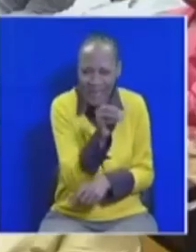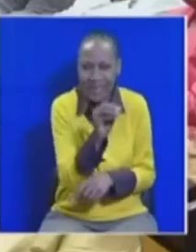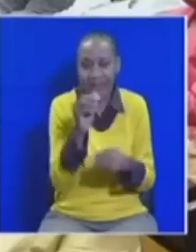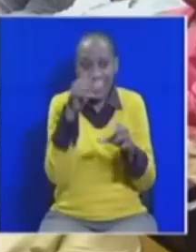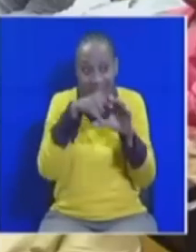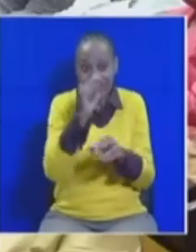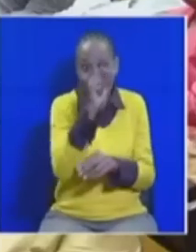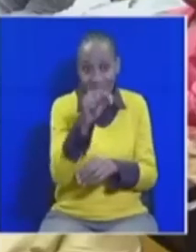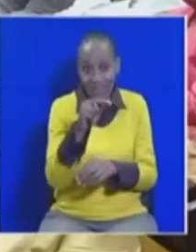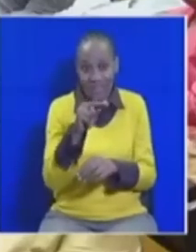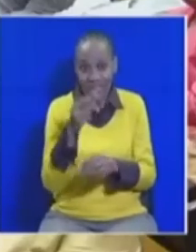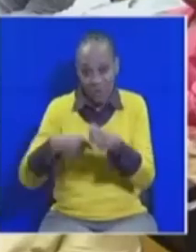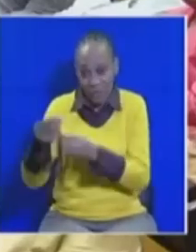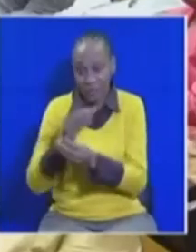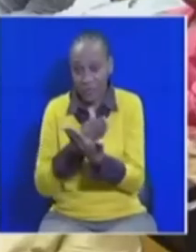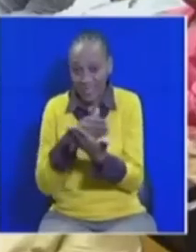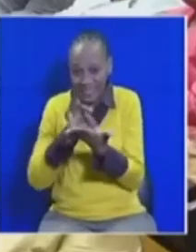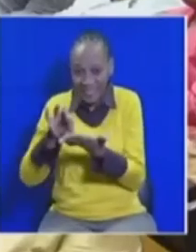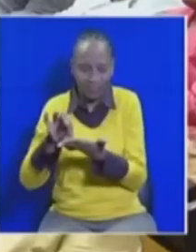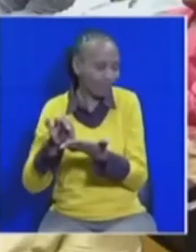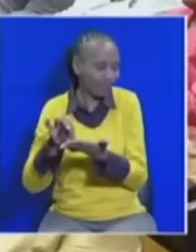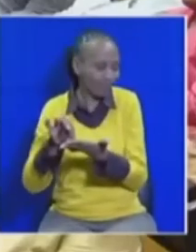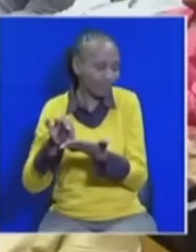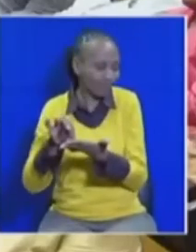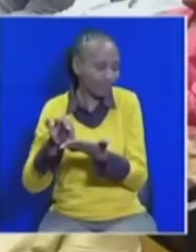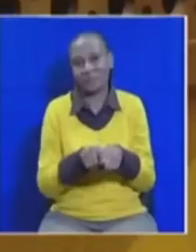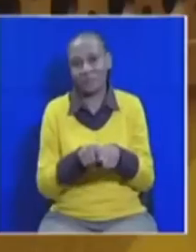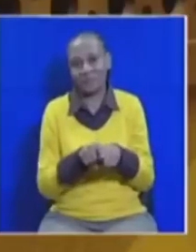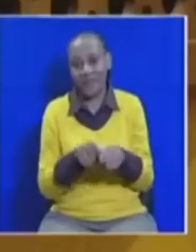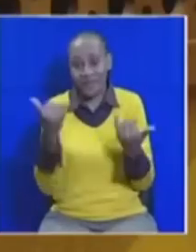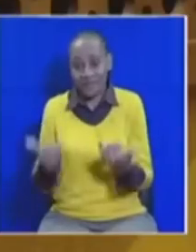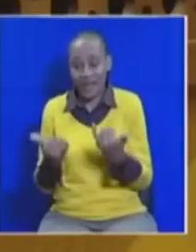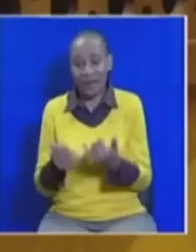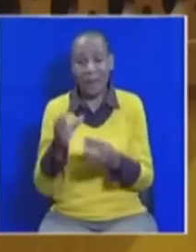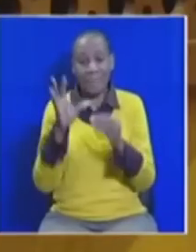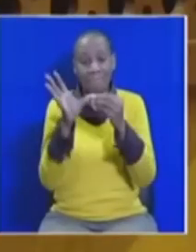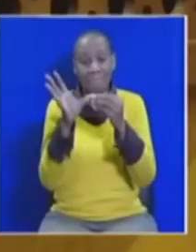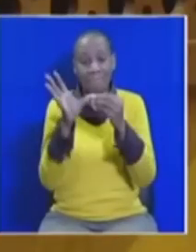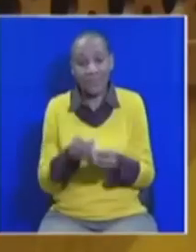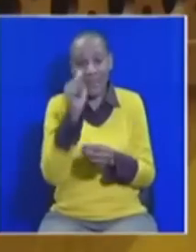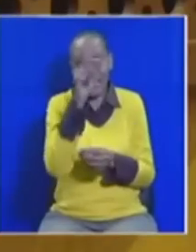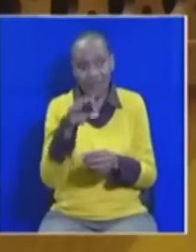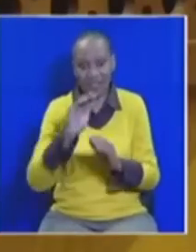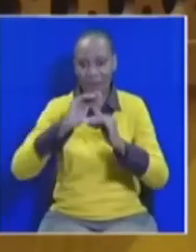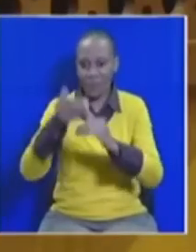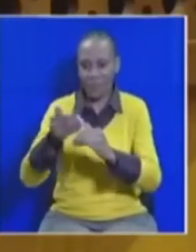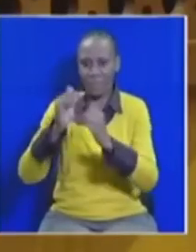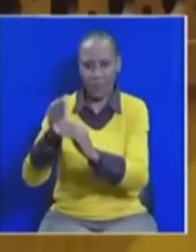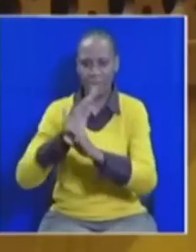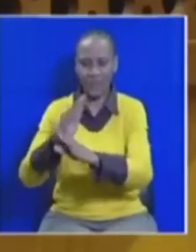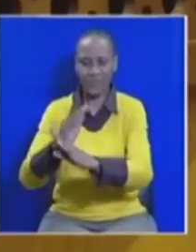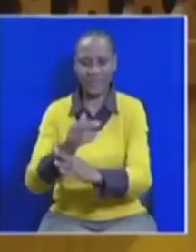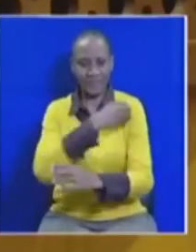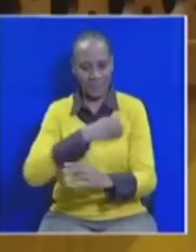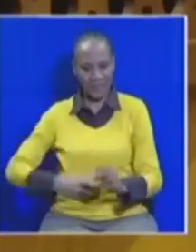corruption. And so today, when ANC MPs defend President Zuma and his corrupt acts,